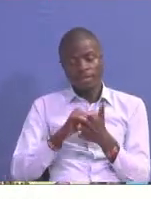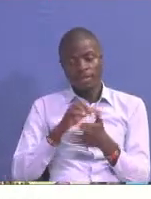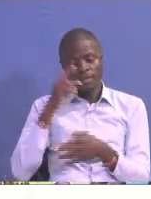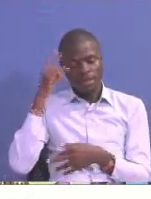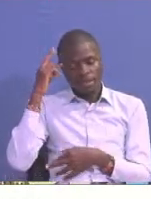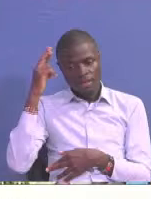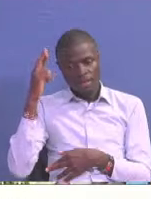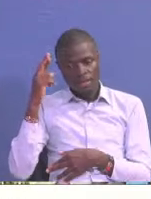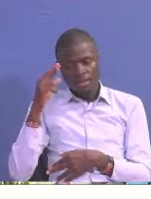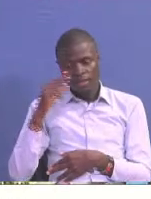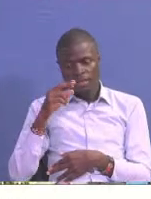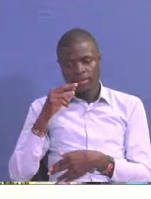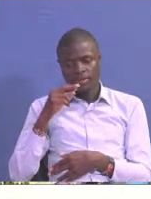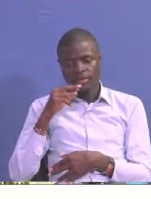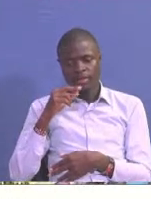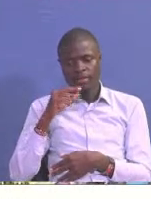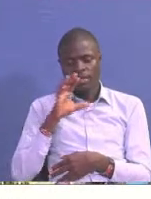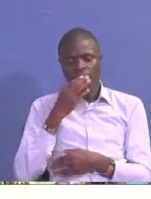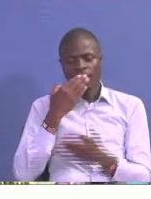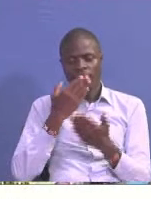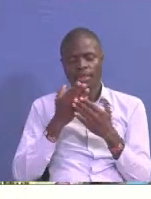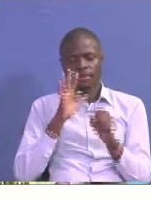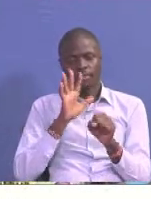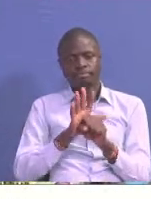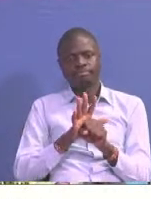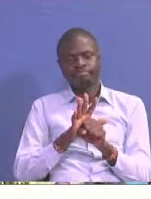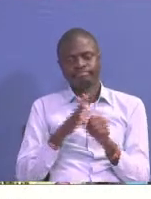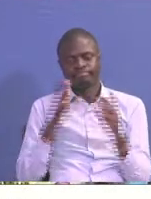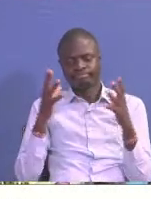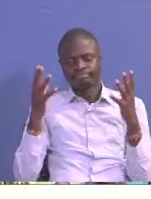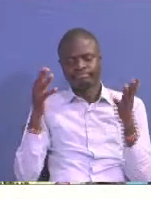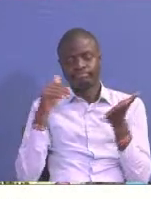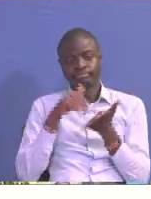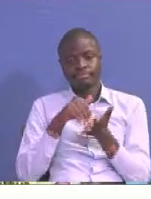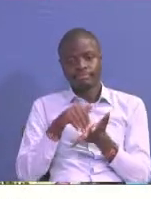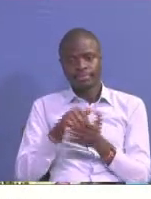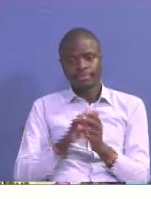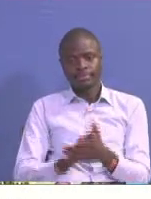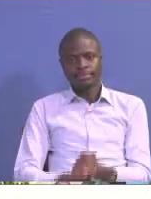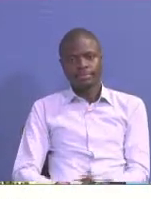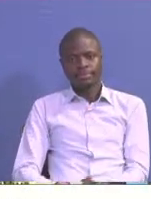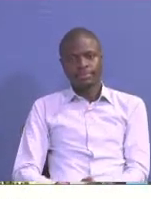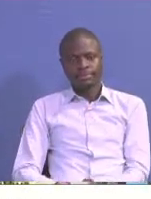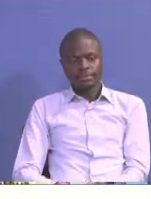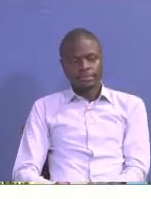Chancellor, sir, thank you so much. Clap for him again.